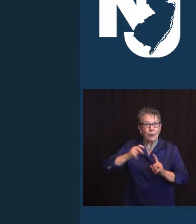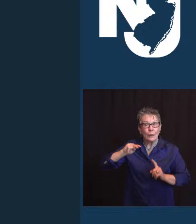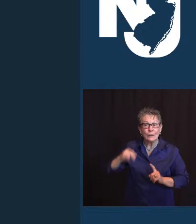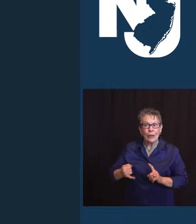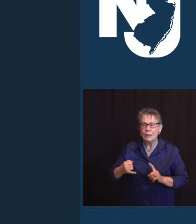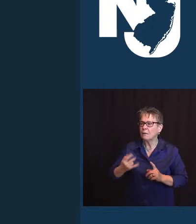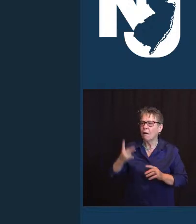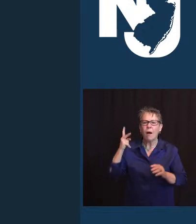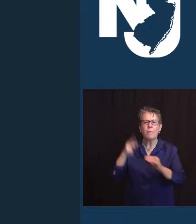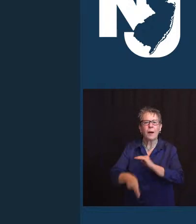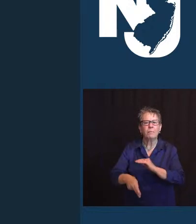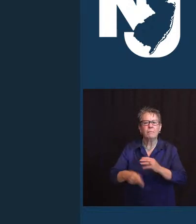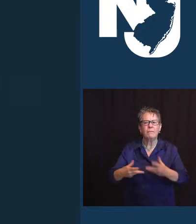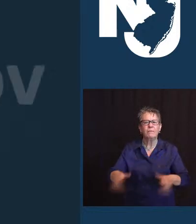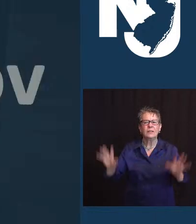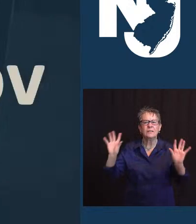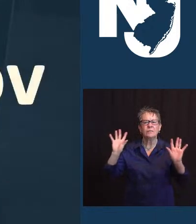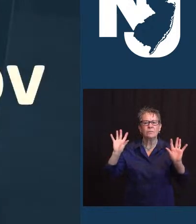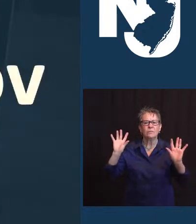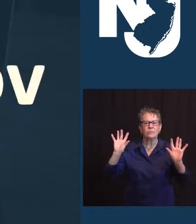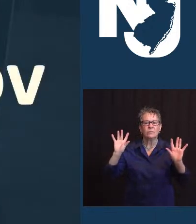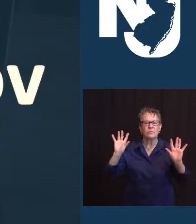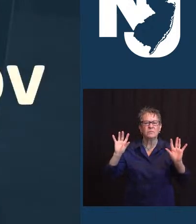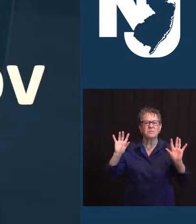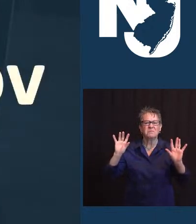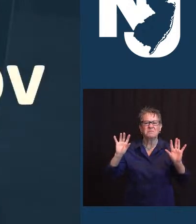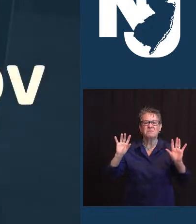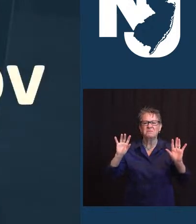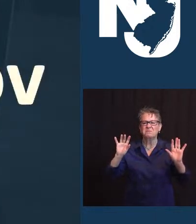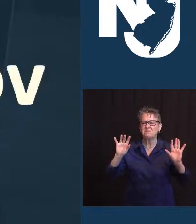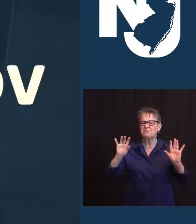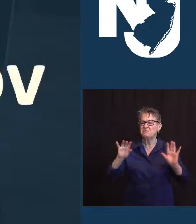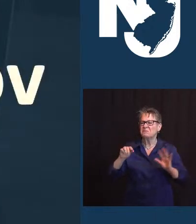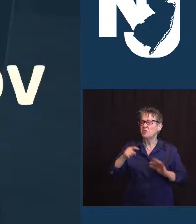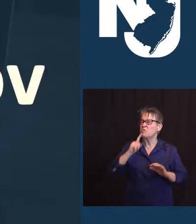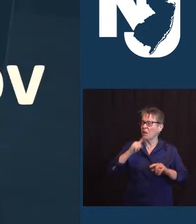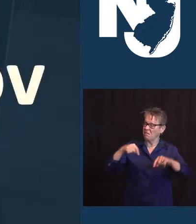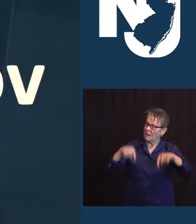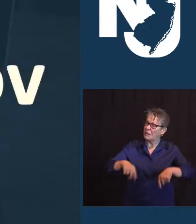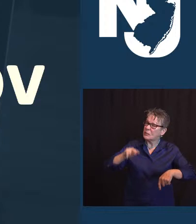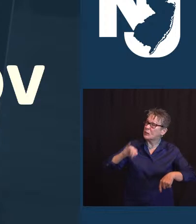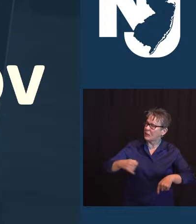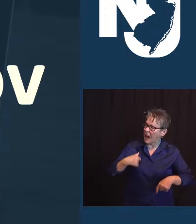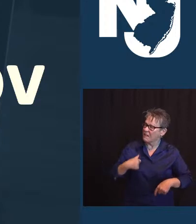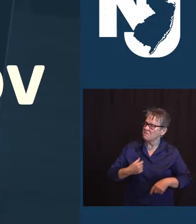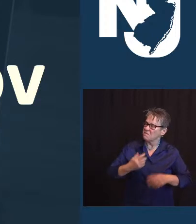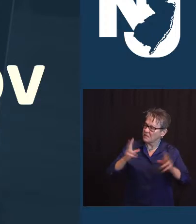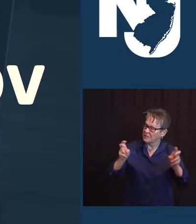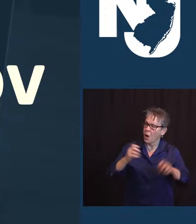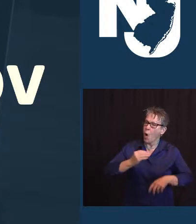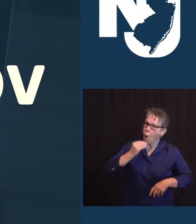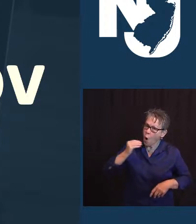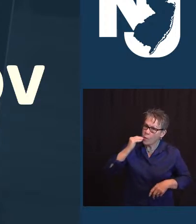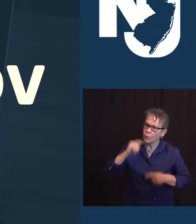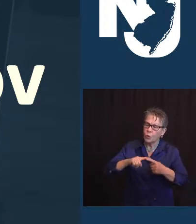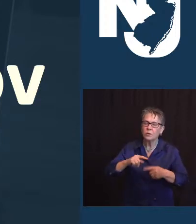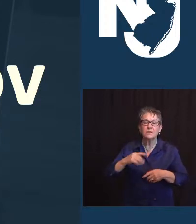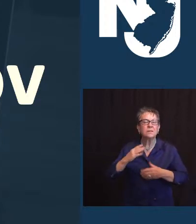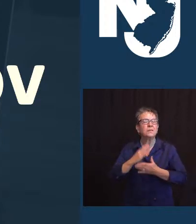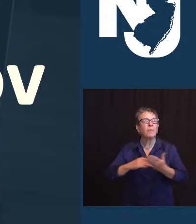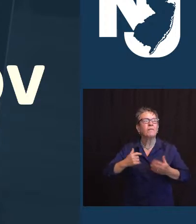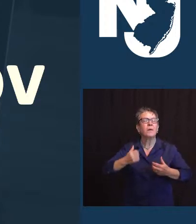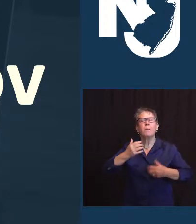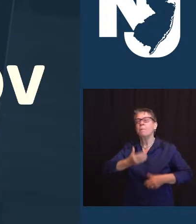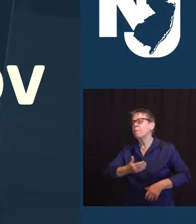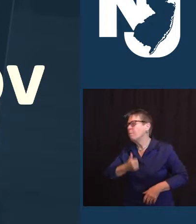home to some of the nation's best student athletes. And we proved it time and time again over the past several days. So hats off to